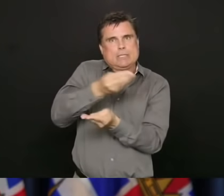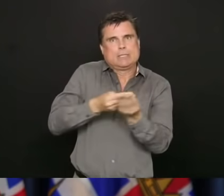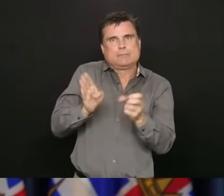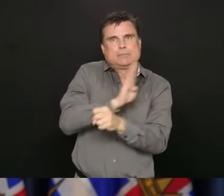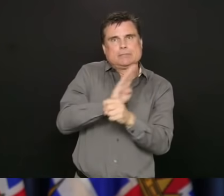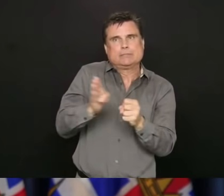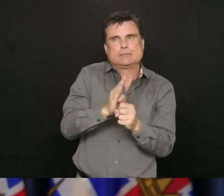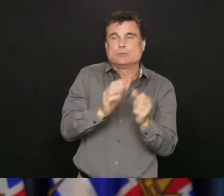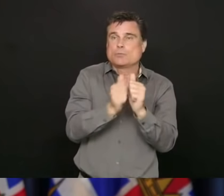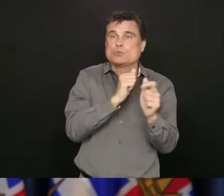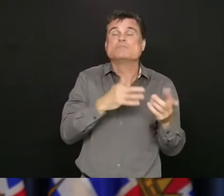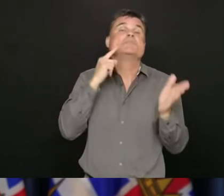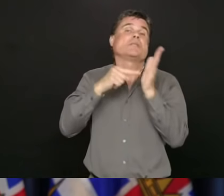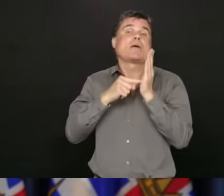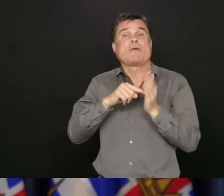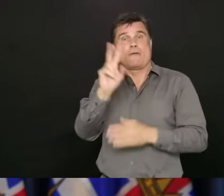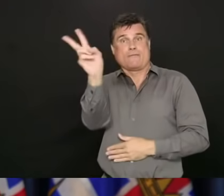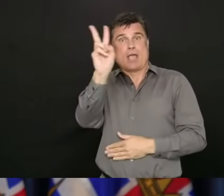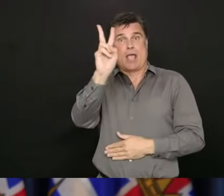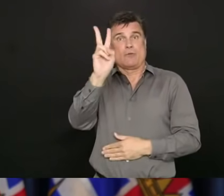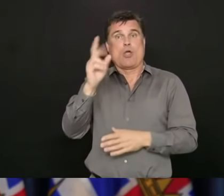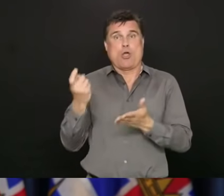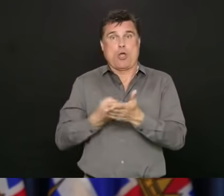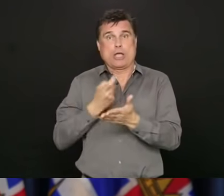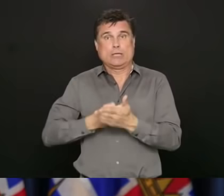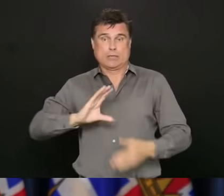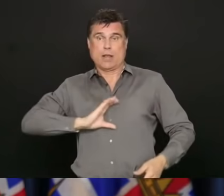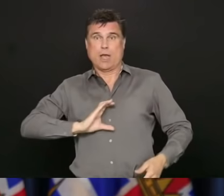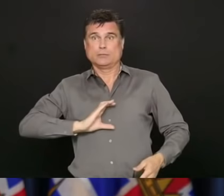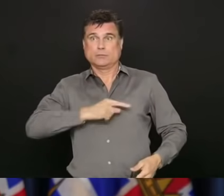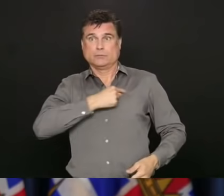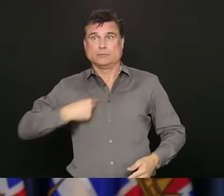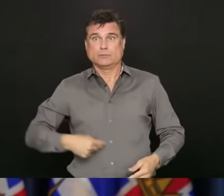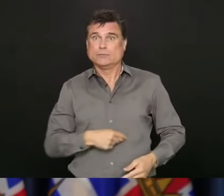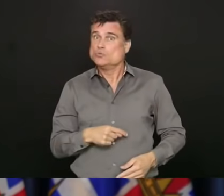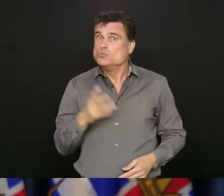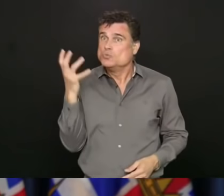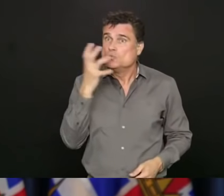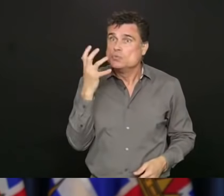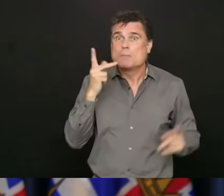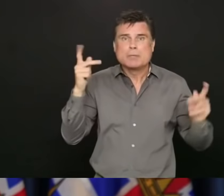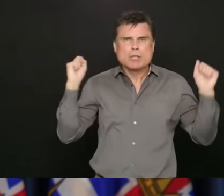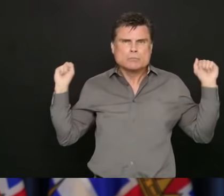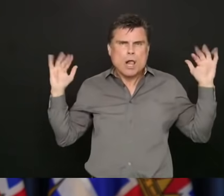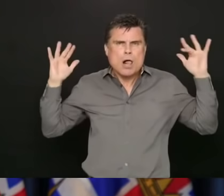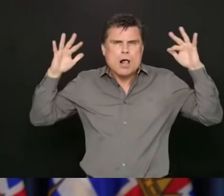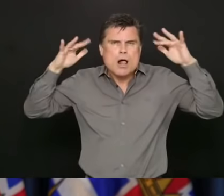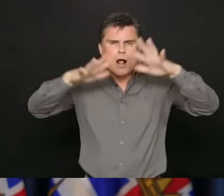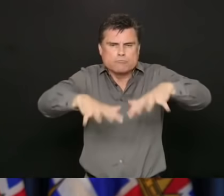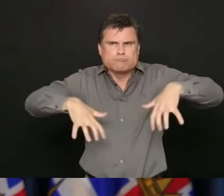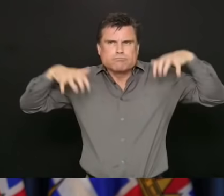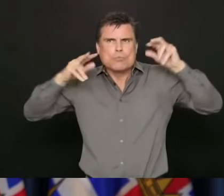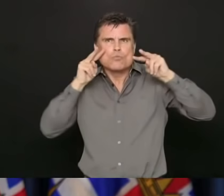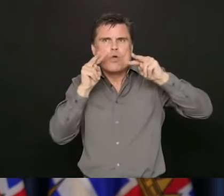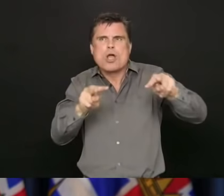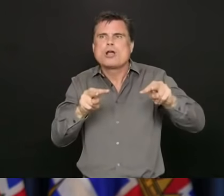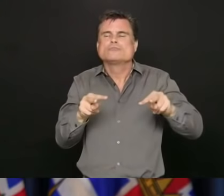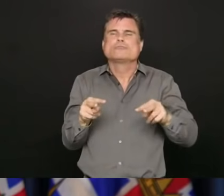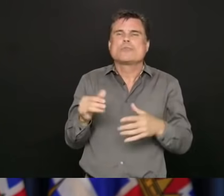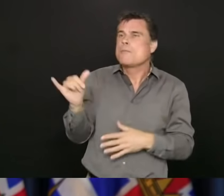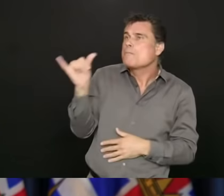a whole host of indicators I could roll out showing that professional sports teams, it's not just the